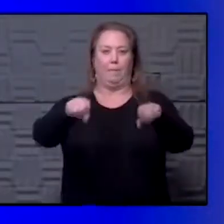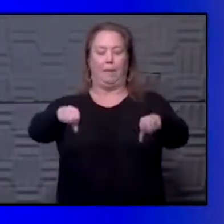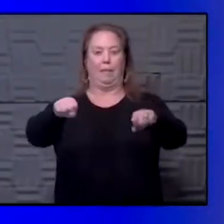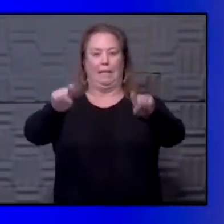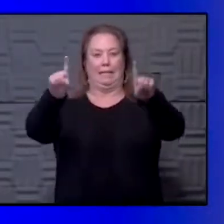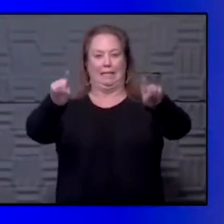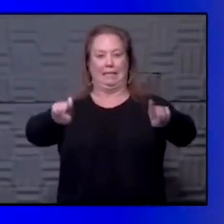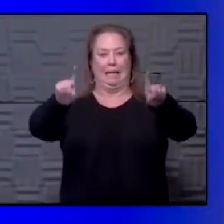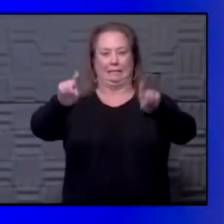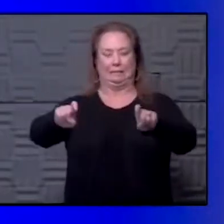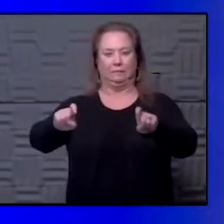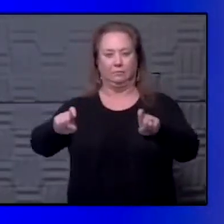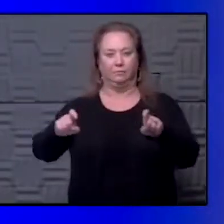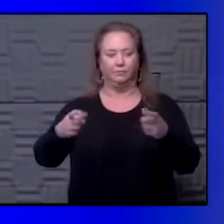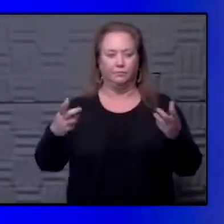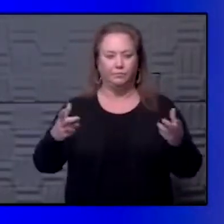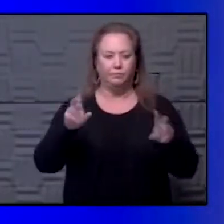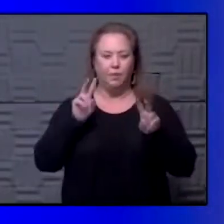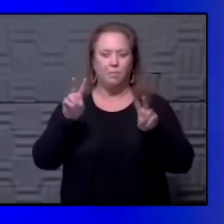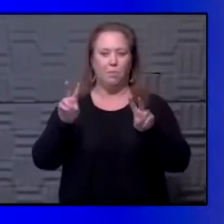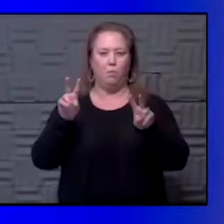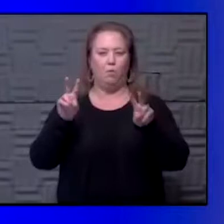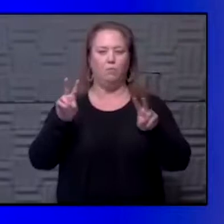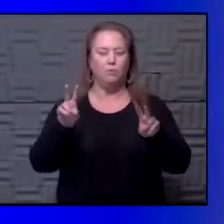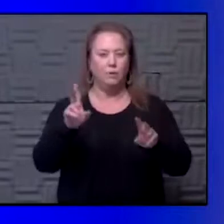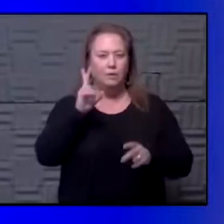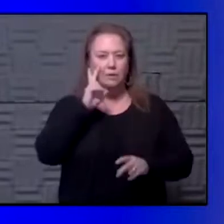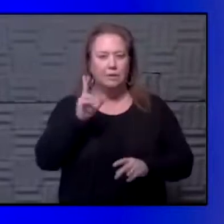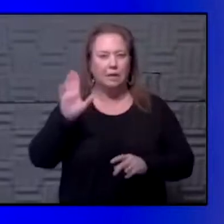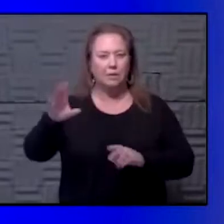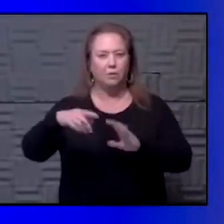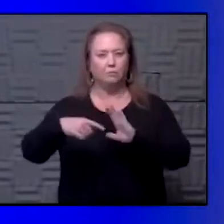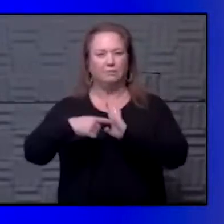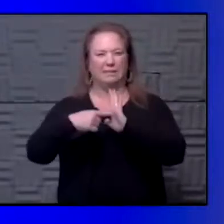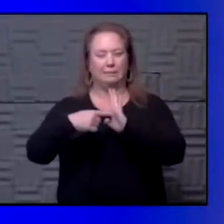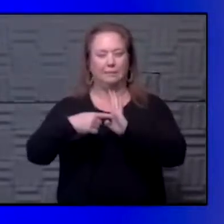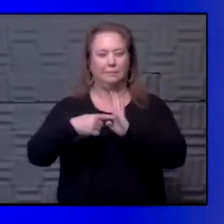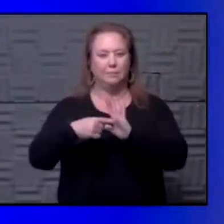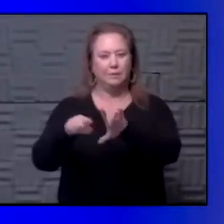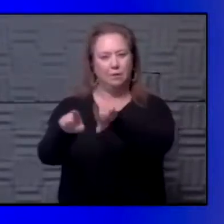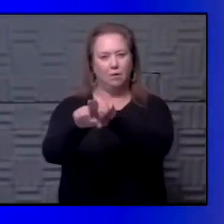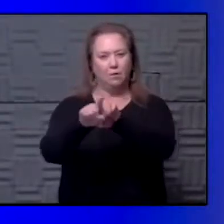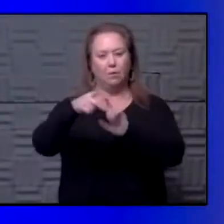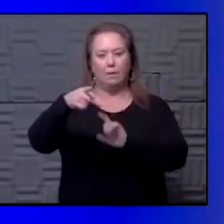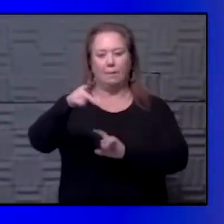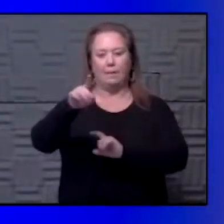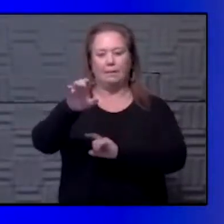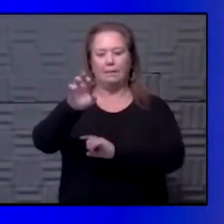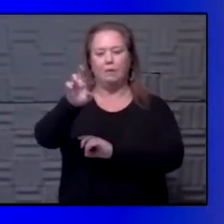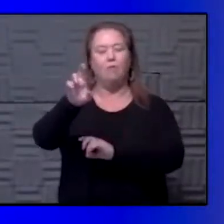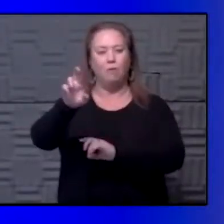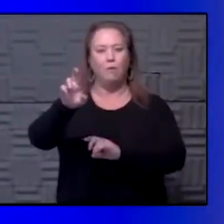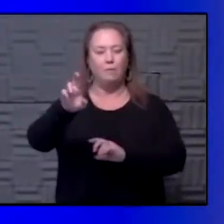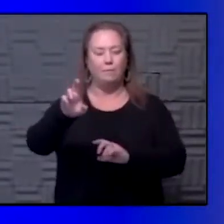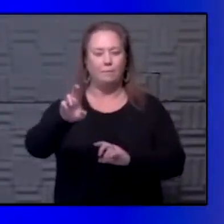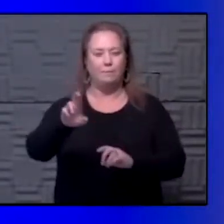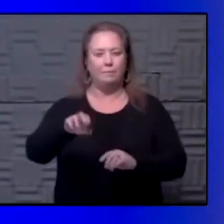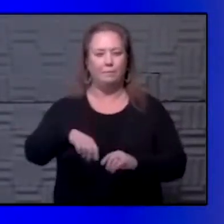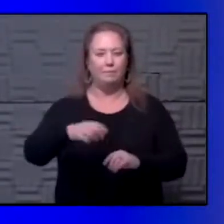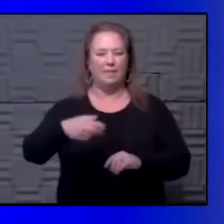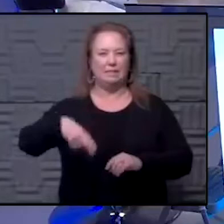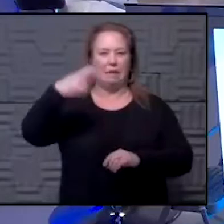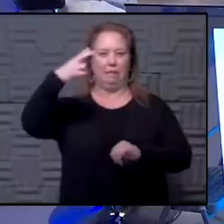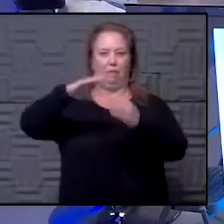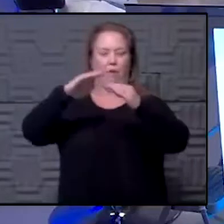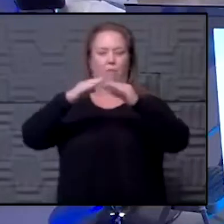to test that, but we kind of are watching based on that, based on their symptoms, based on also their PCR positivity. Yeah, it's a higher volume